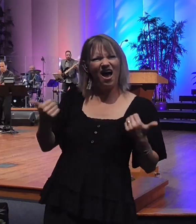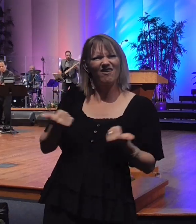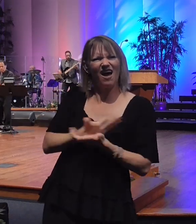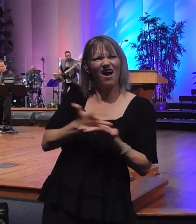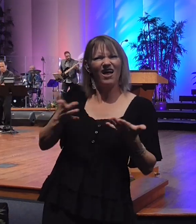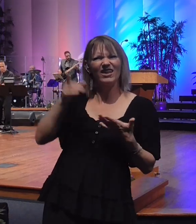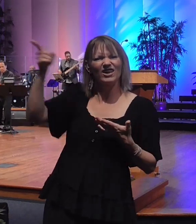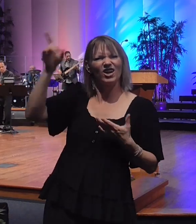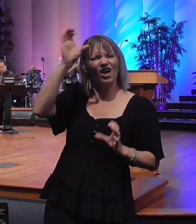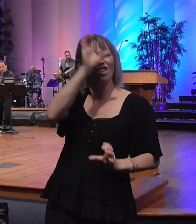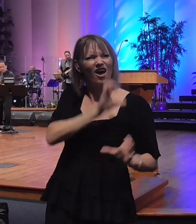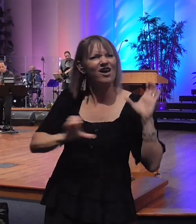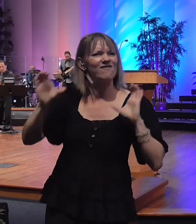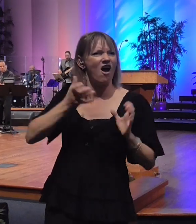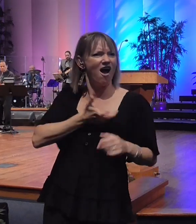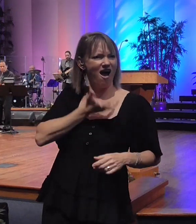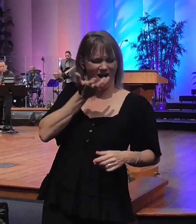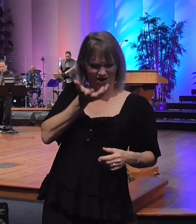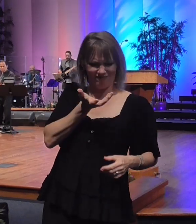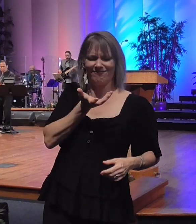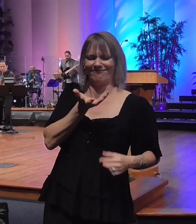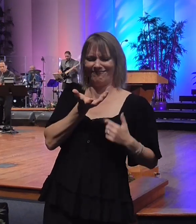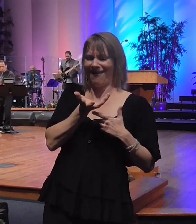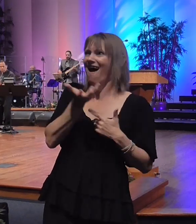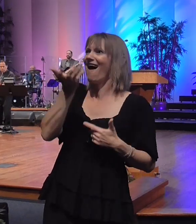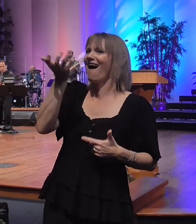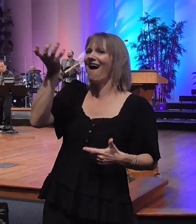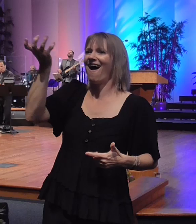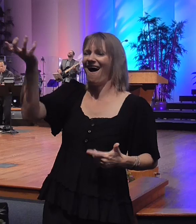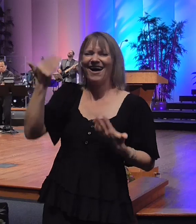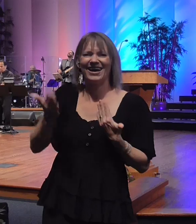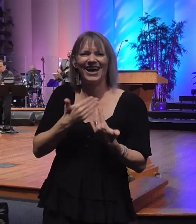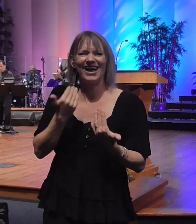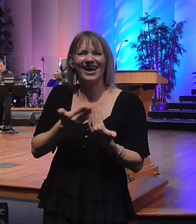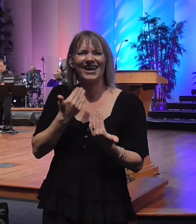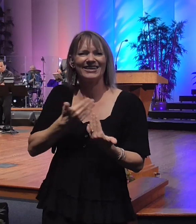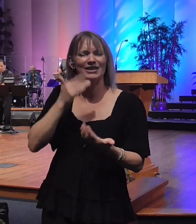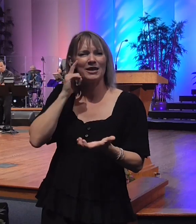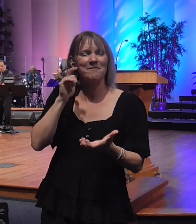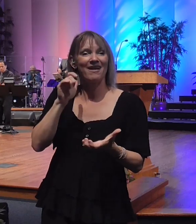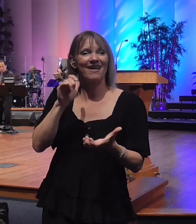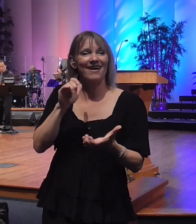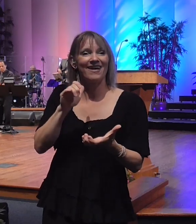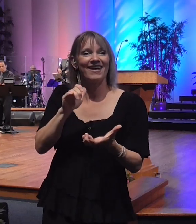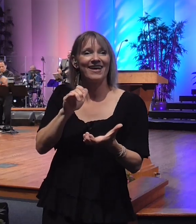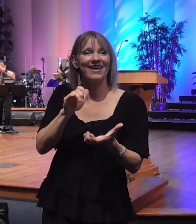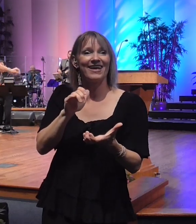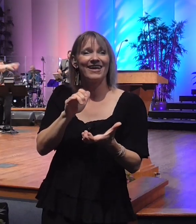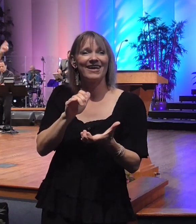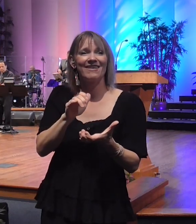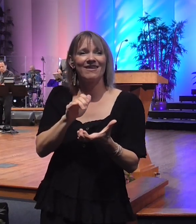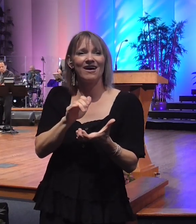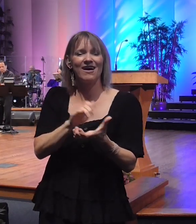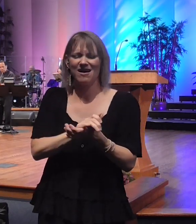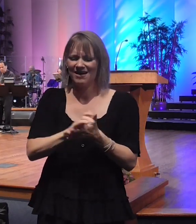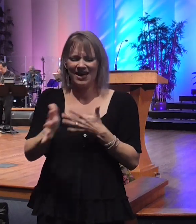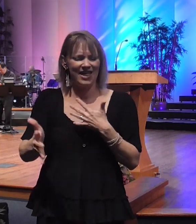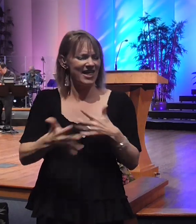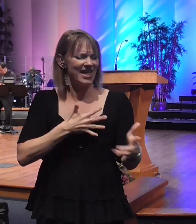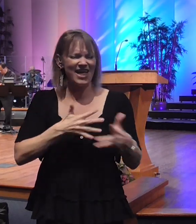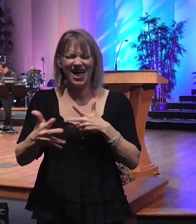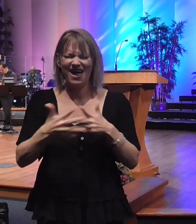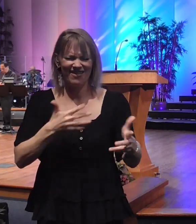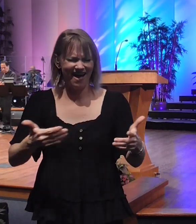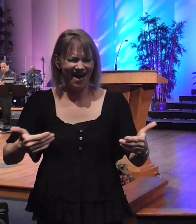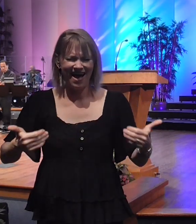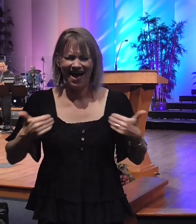seek. Oh, and it's easy to believe, even though